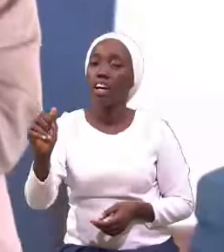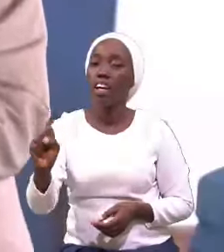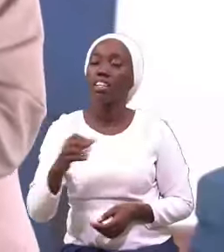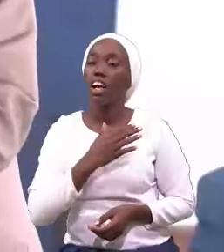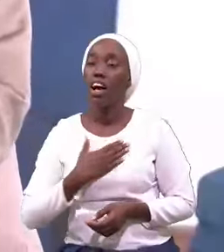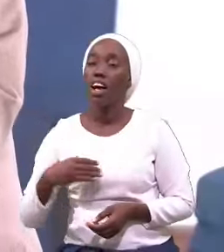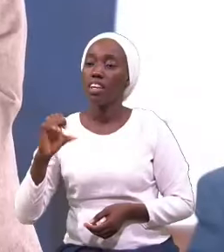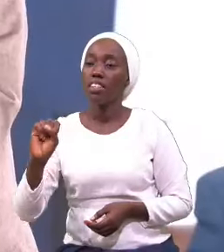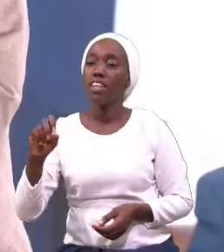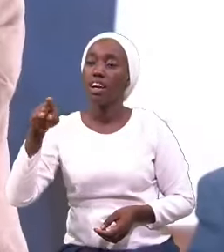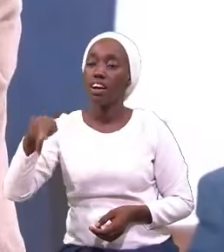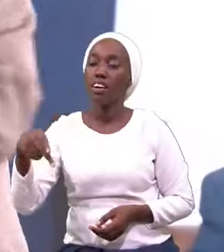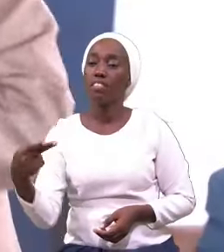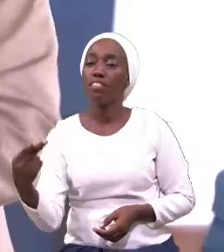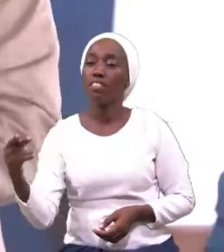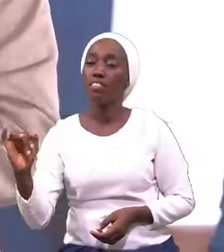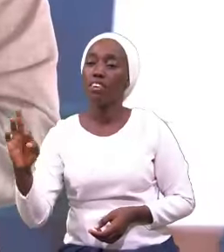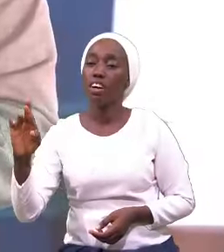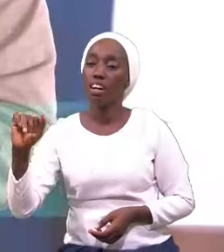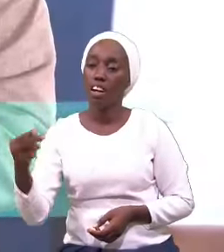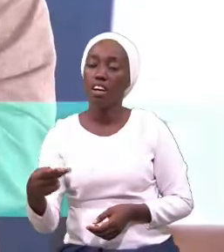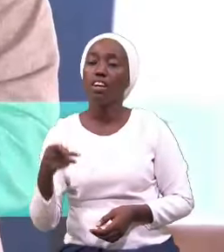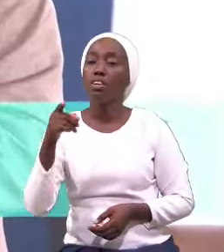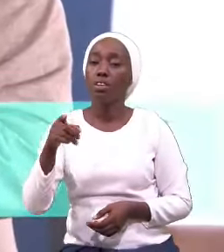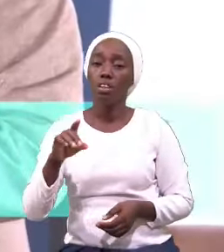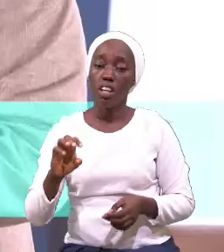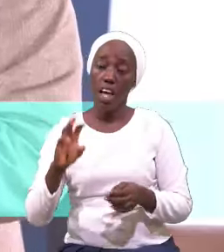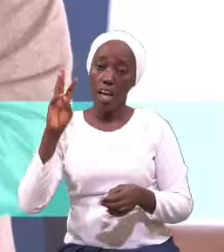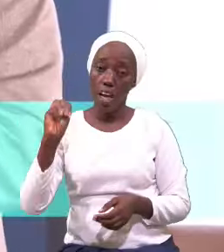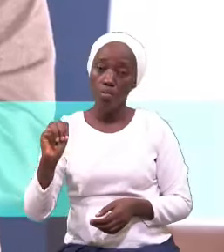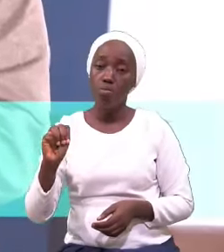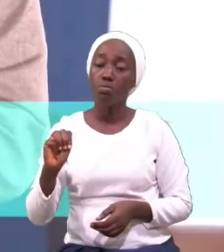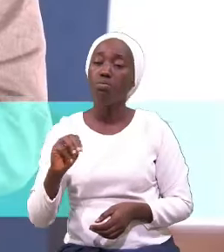M, misuse not the Spirit.